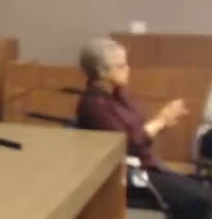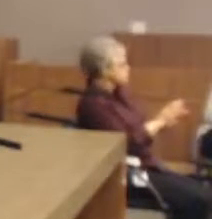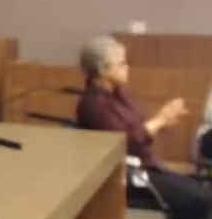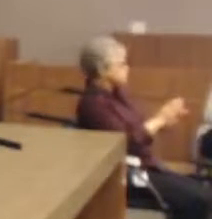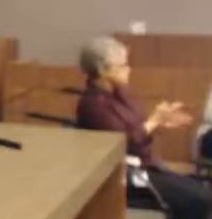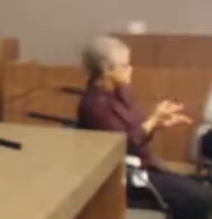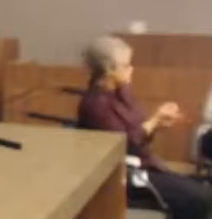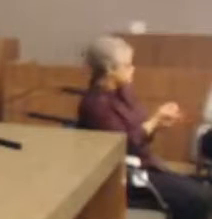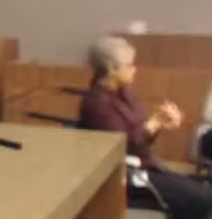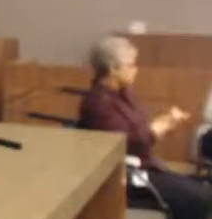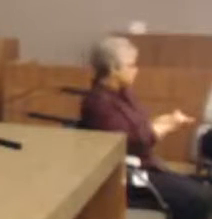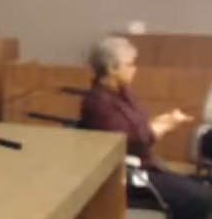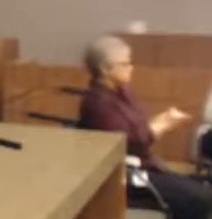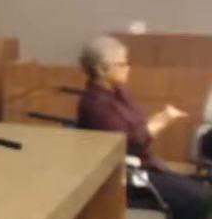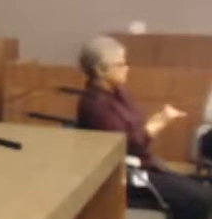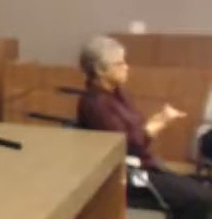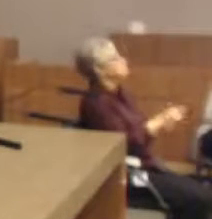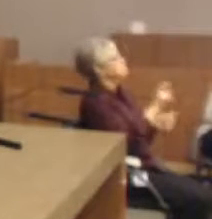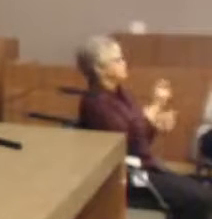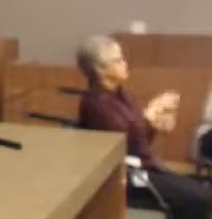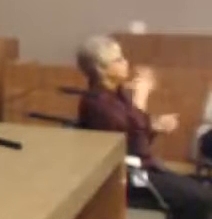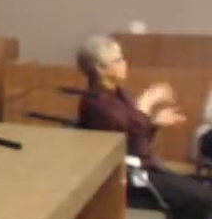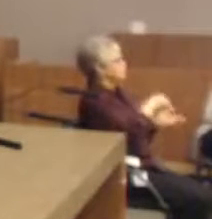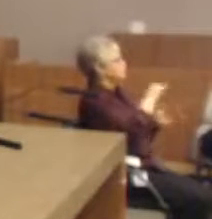right, so let's talk about trauma first.